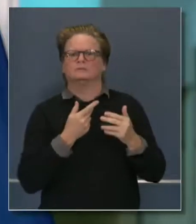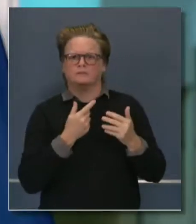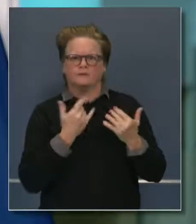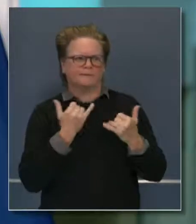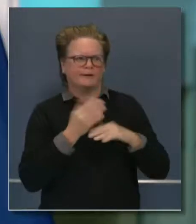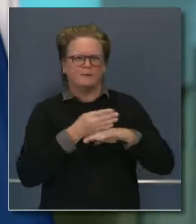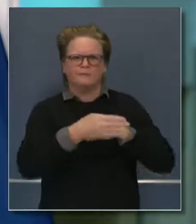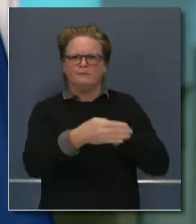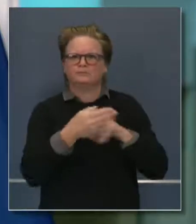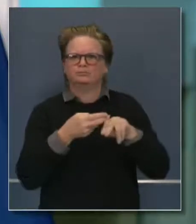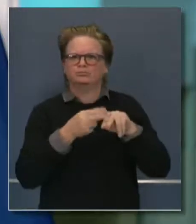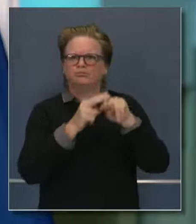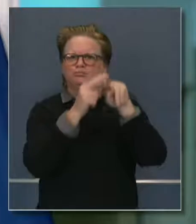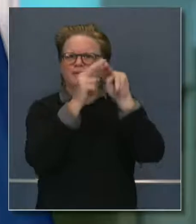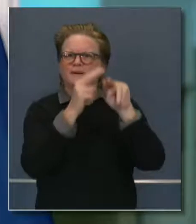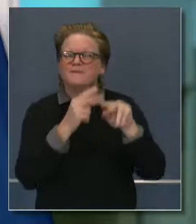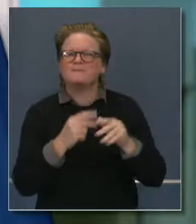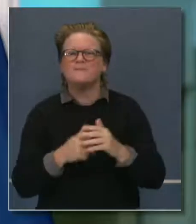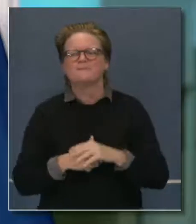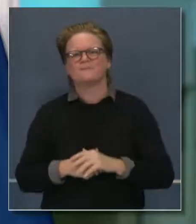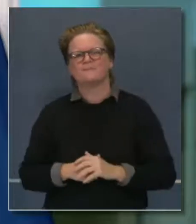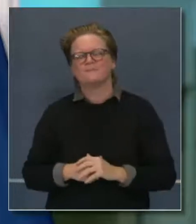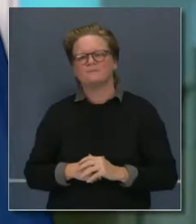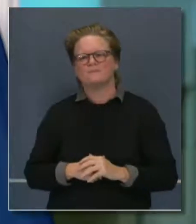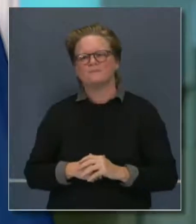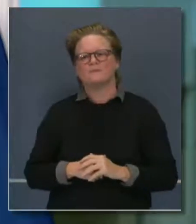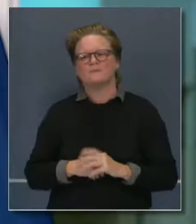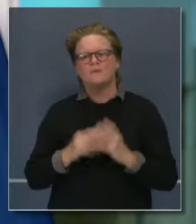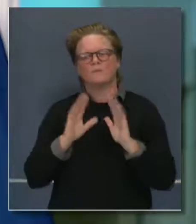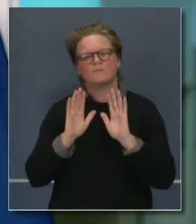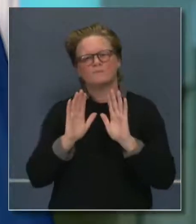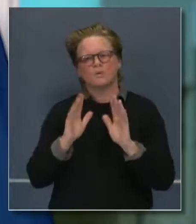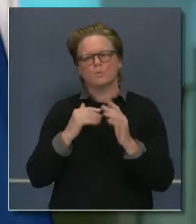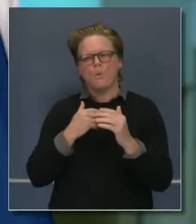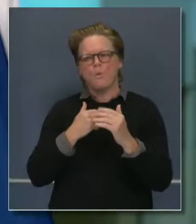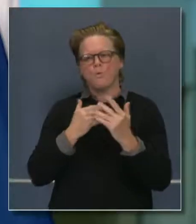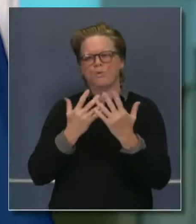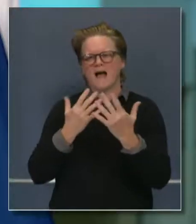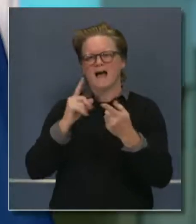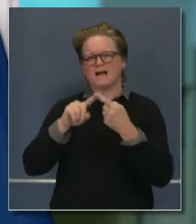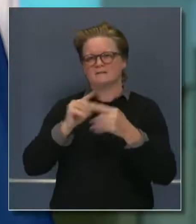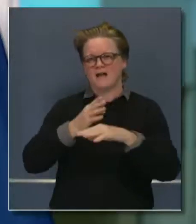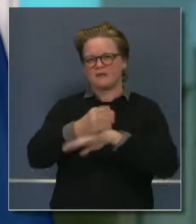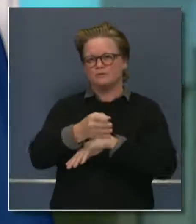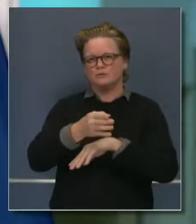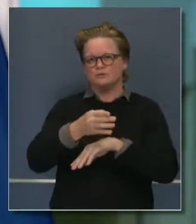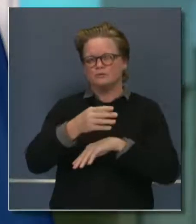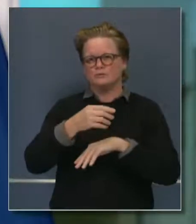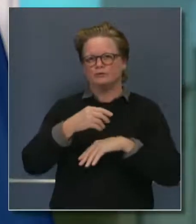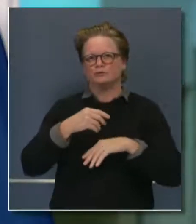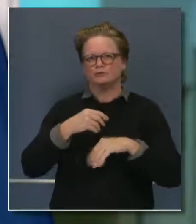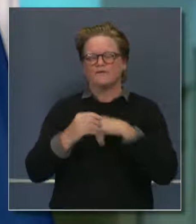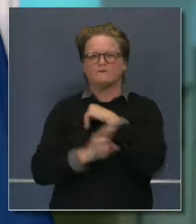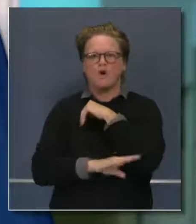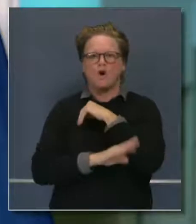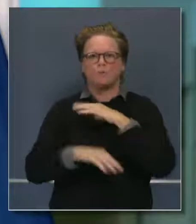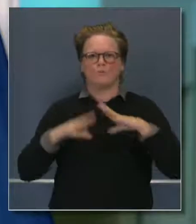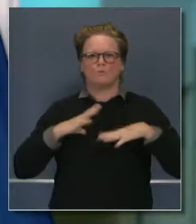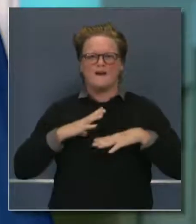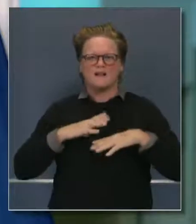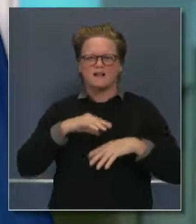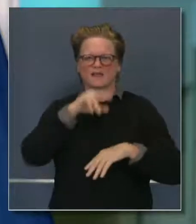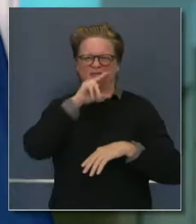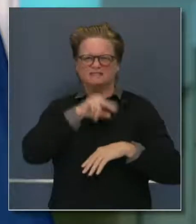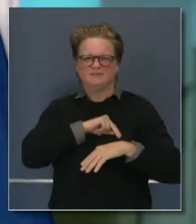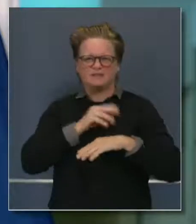to that important decision on the Senate, but right now, that's our top priority, is addressing this issue.